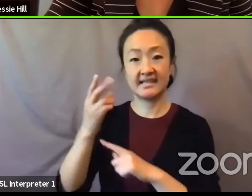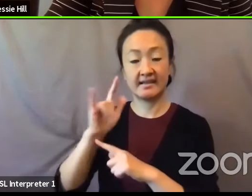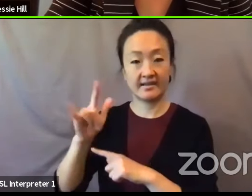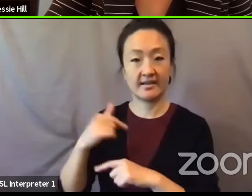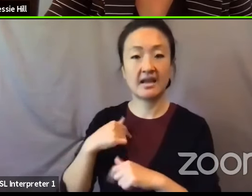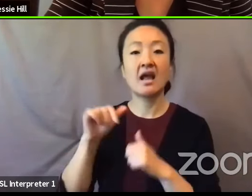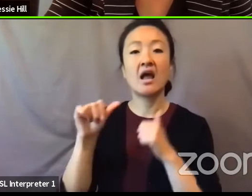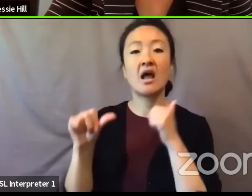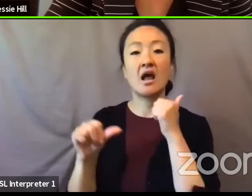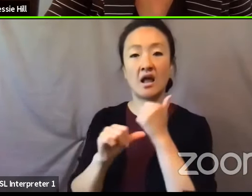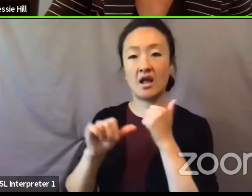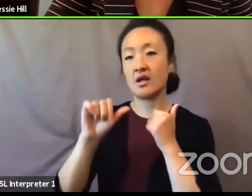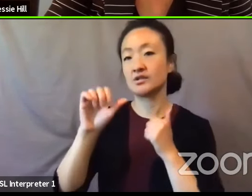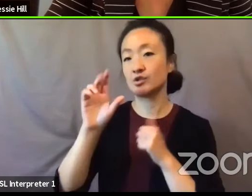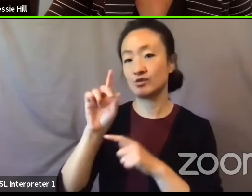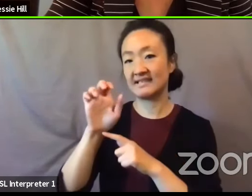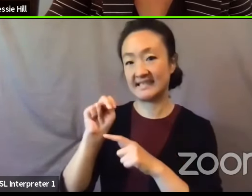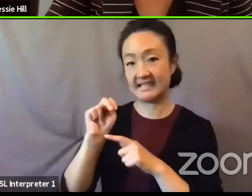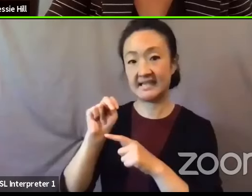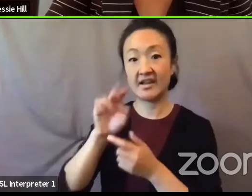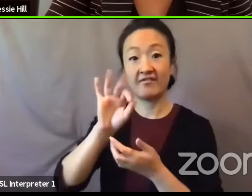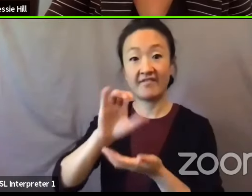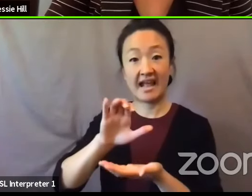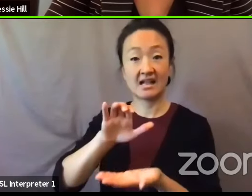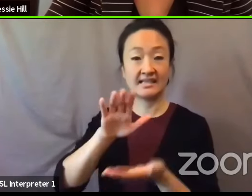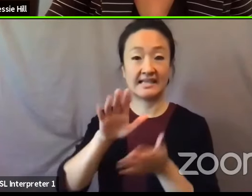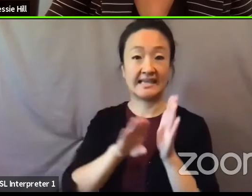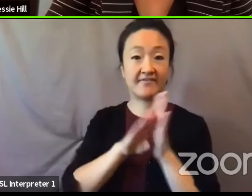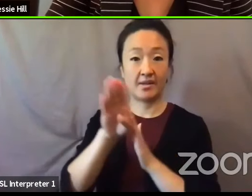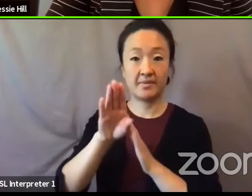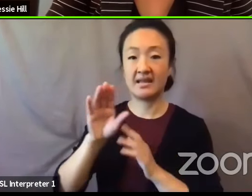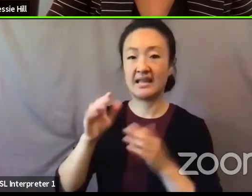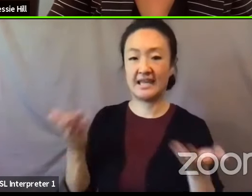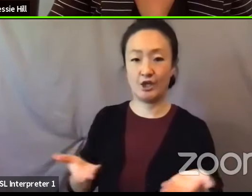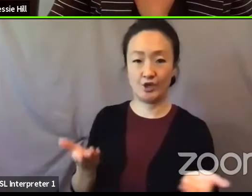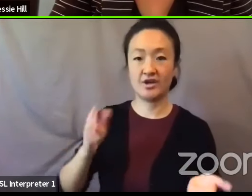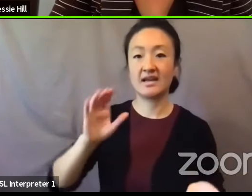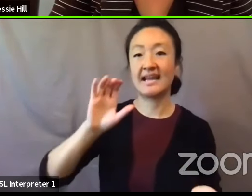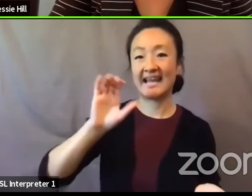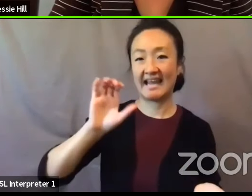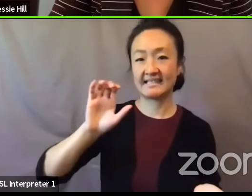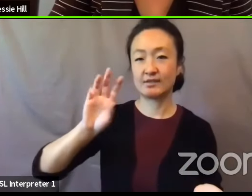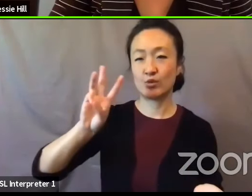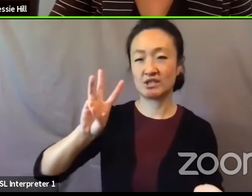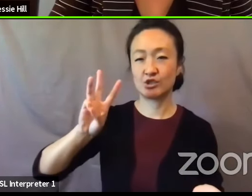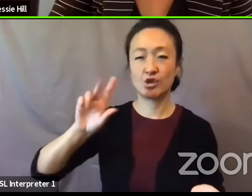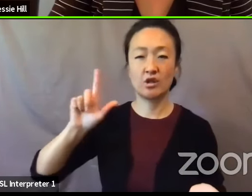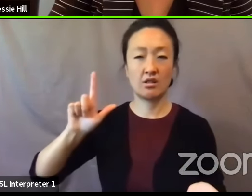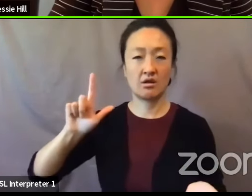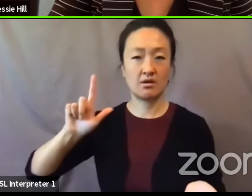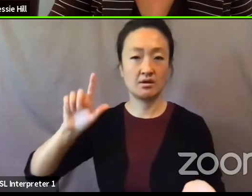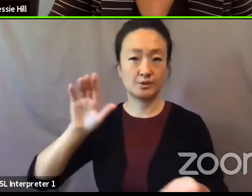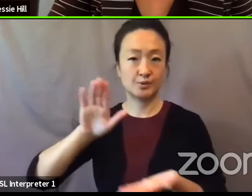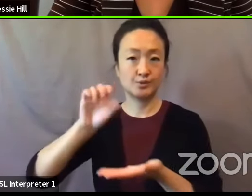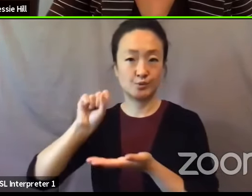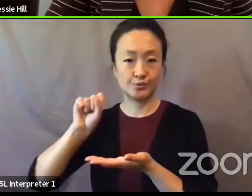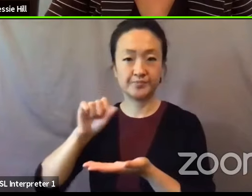for Research and Faculty Development here at Case Western Law School, and I'll be moderating this event.